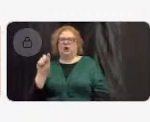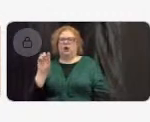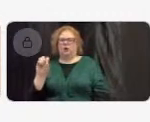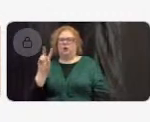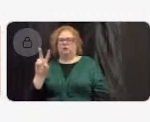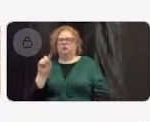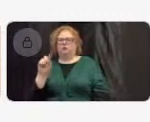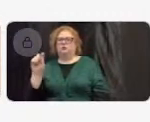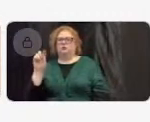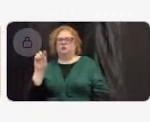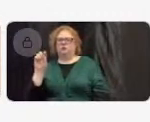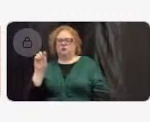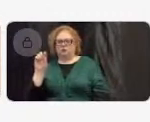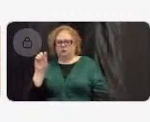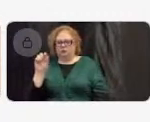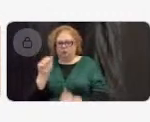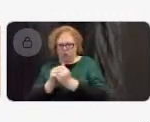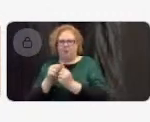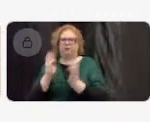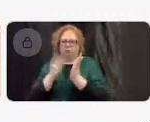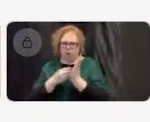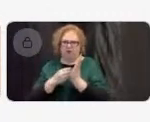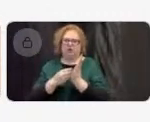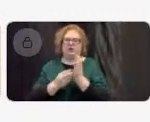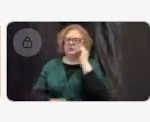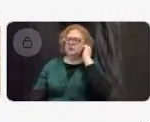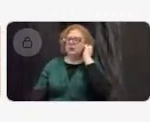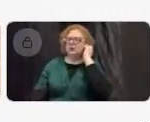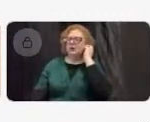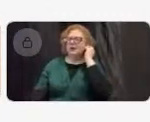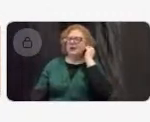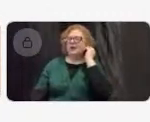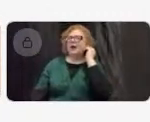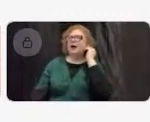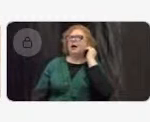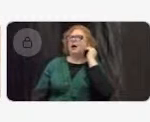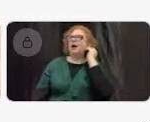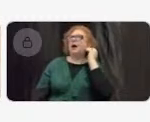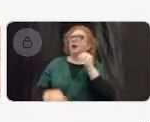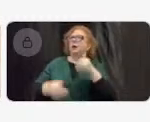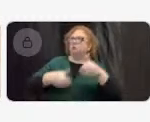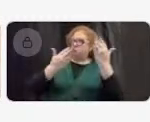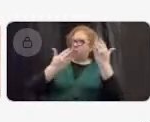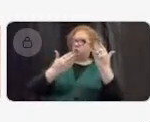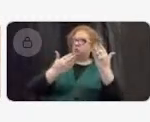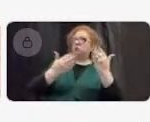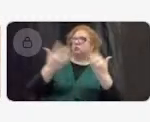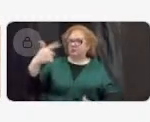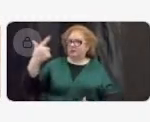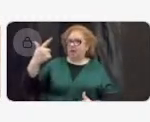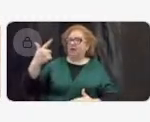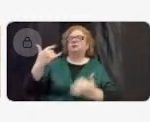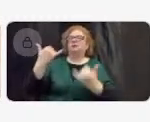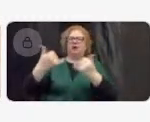2023-41-02 with prejudice. We have a motion and a second. All right, roll call,